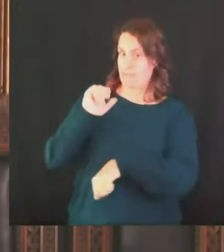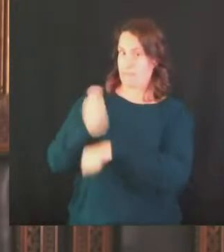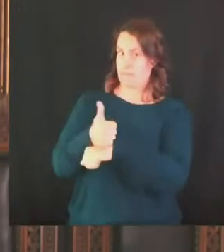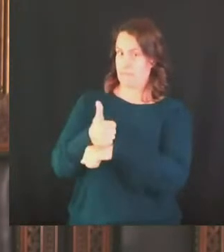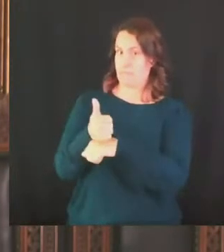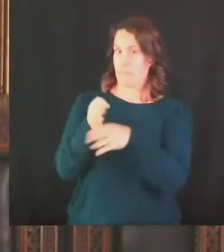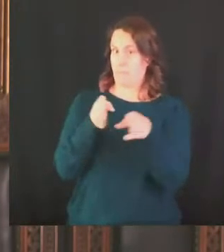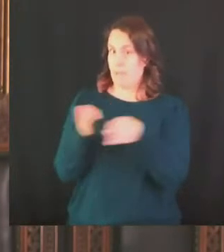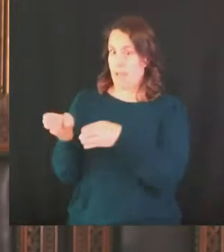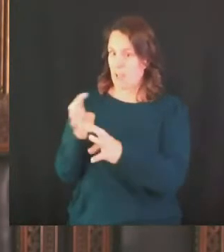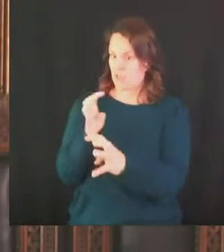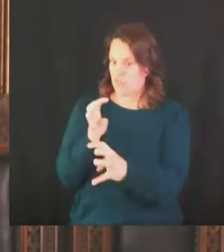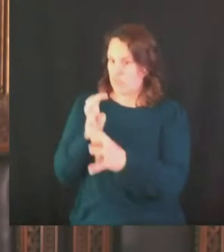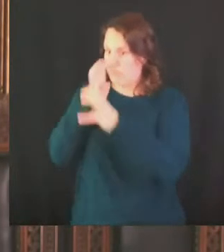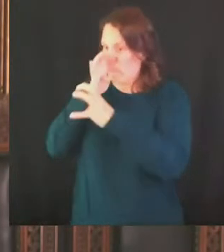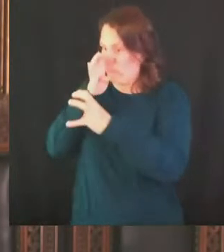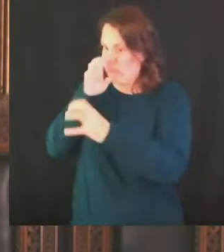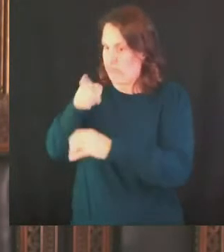expectations,